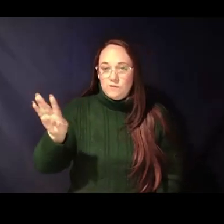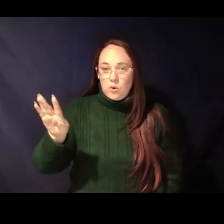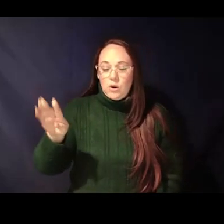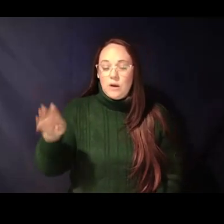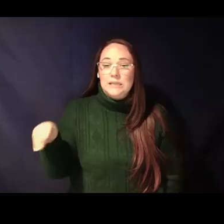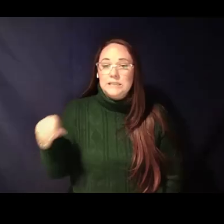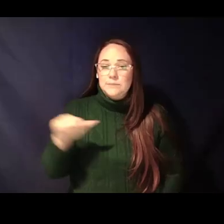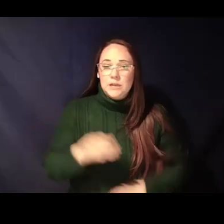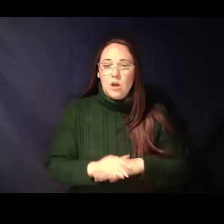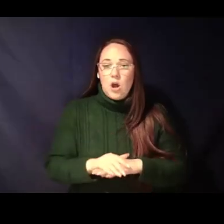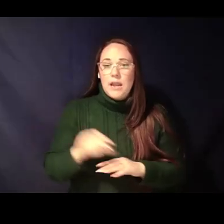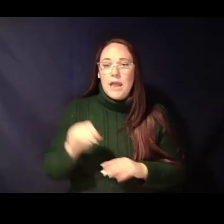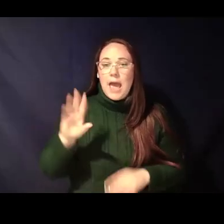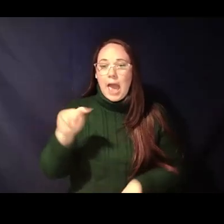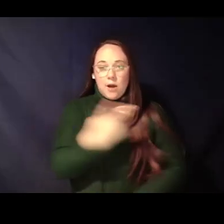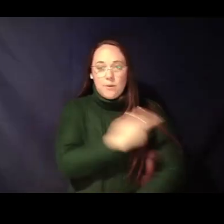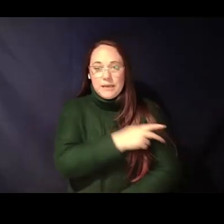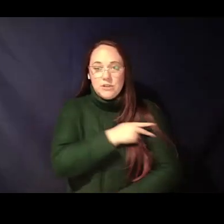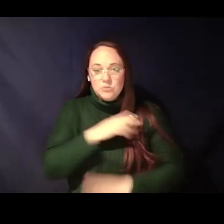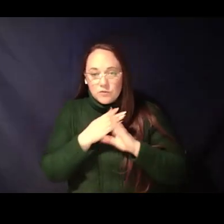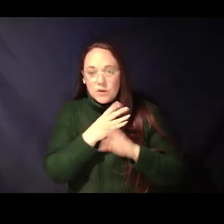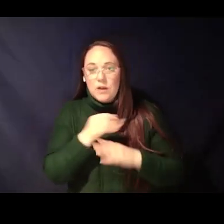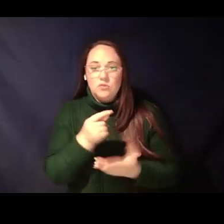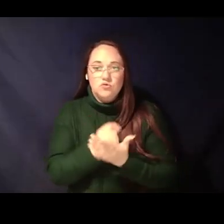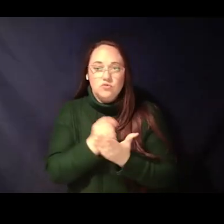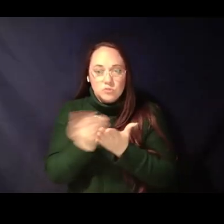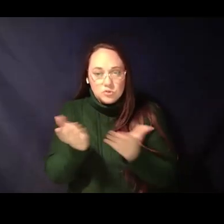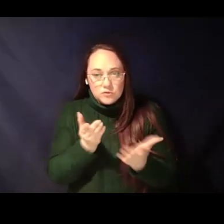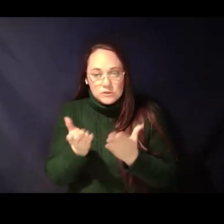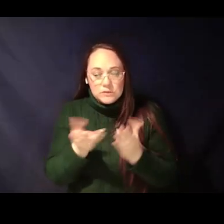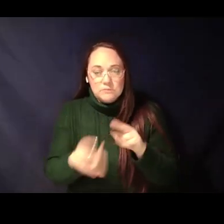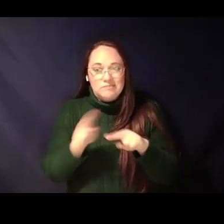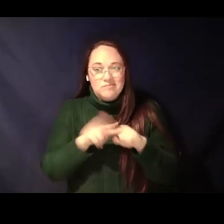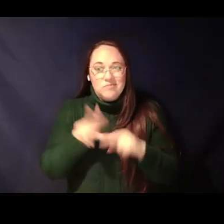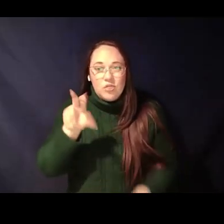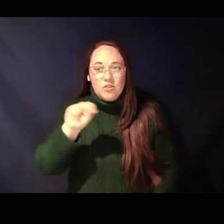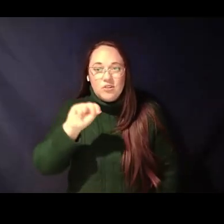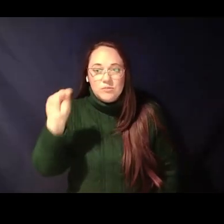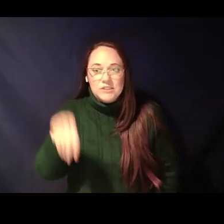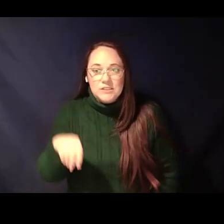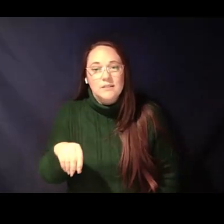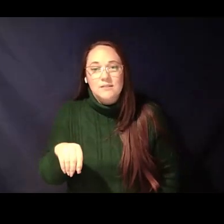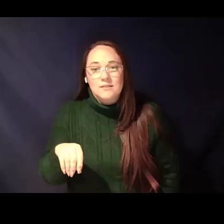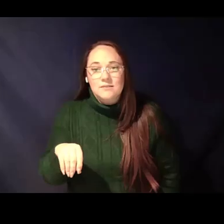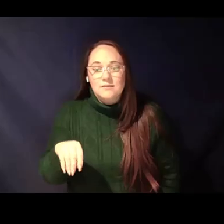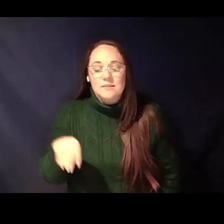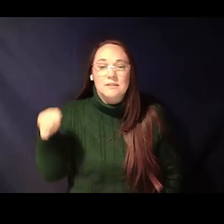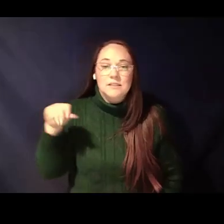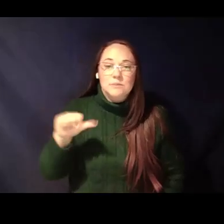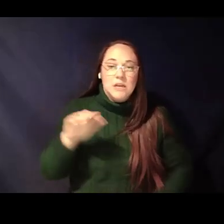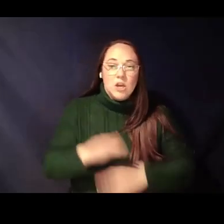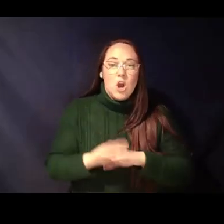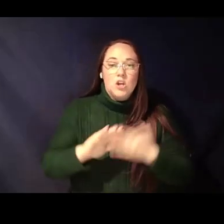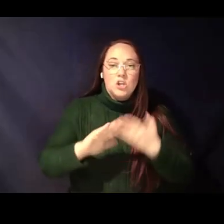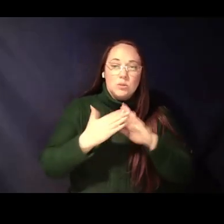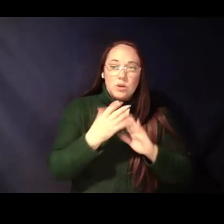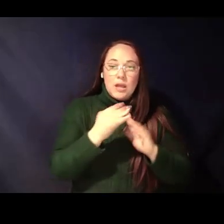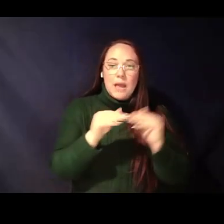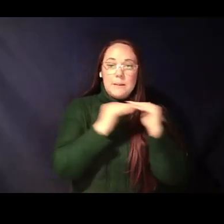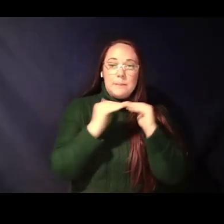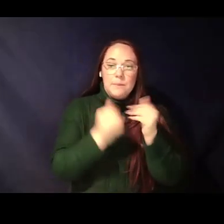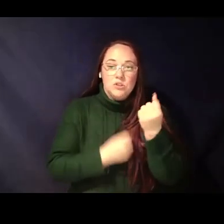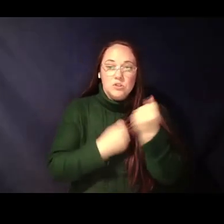spending on outpatient prevention and treatment services increased 30%. Spending on community and peer